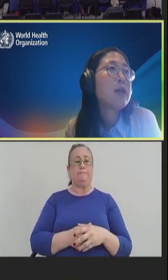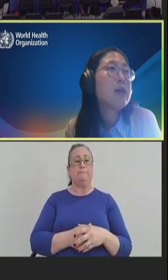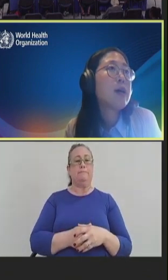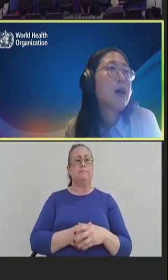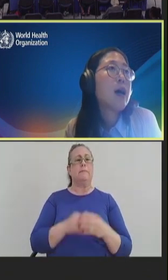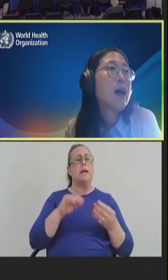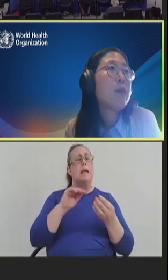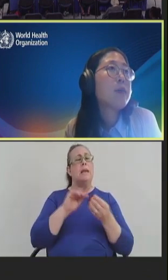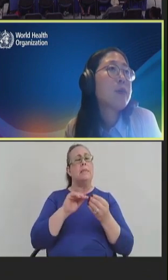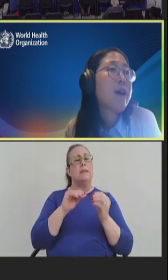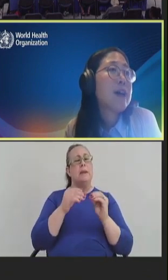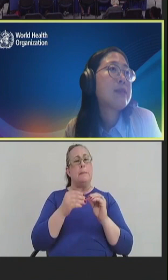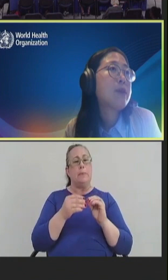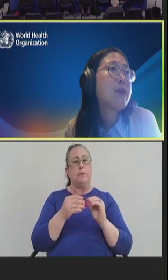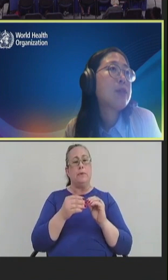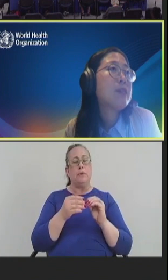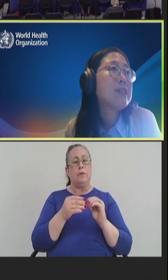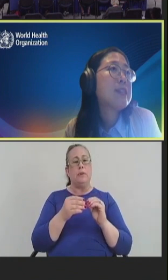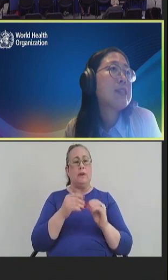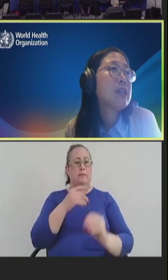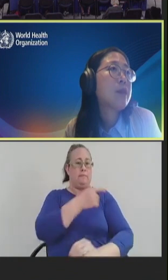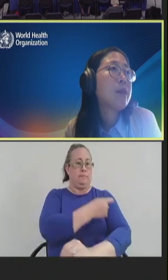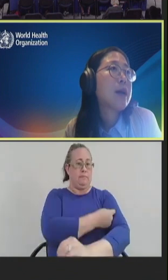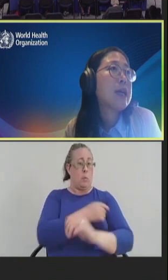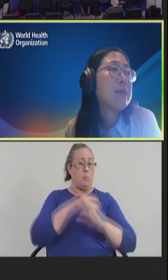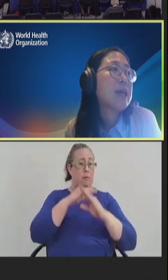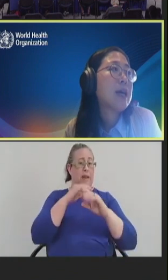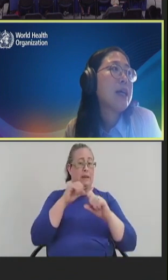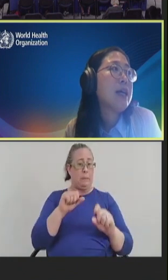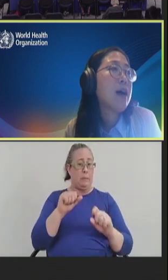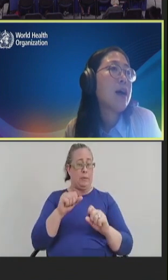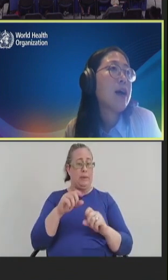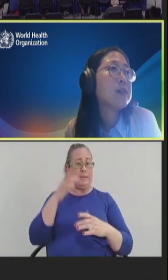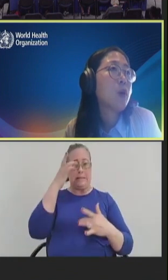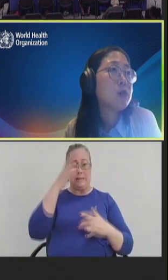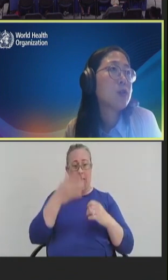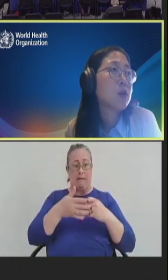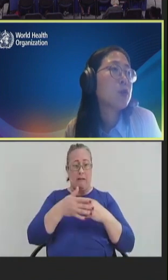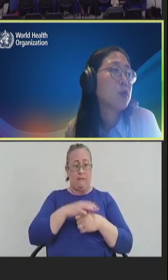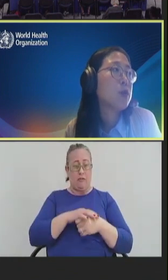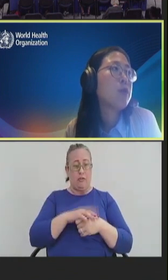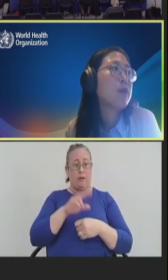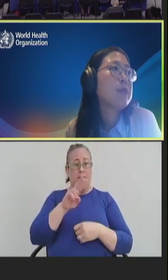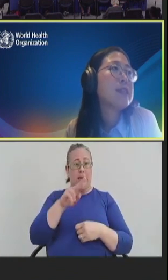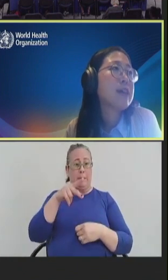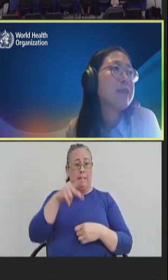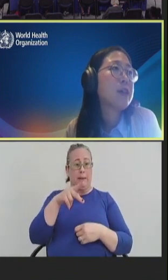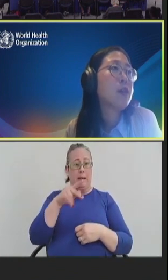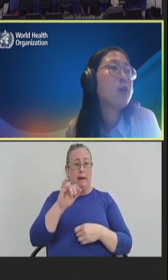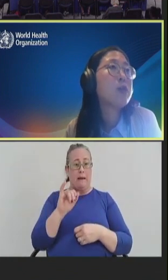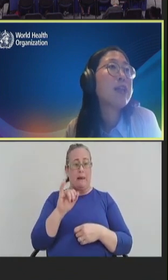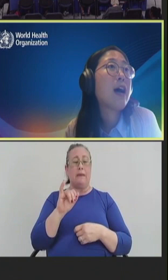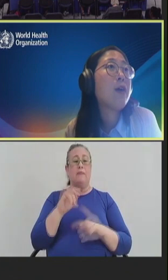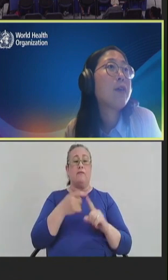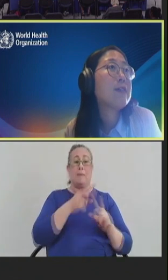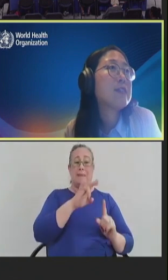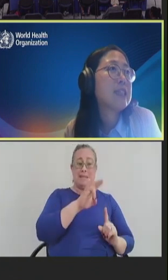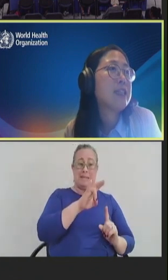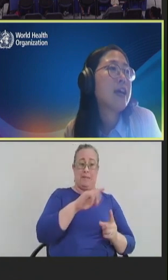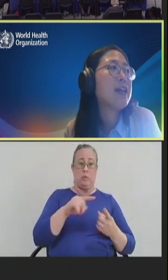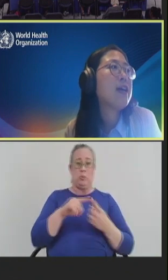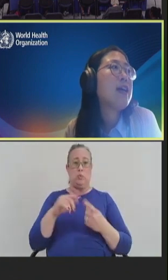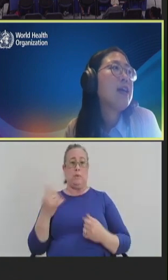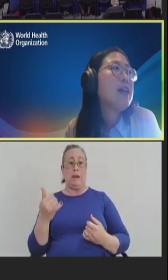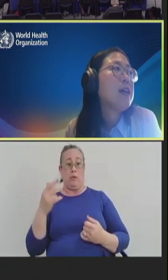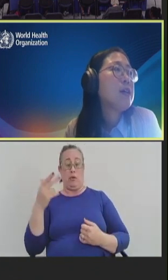of the vaccine preventable disease covered by EPI has also grew from 7 to now